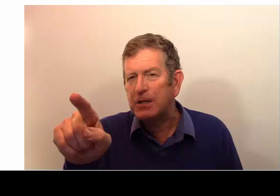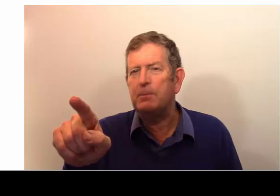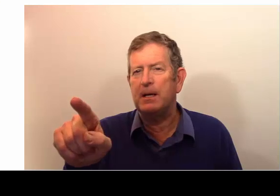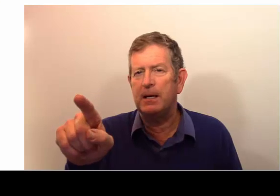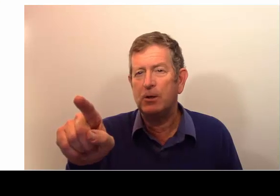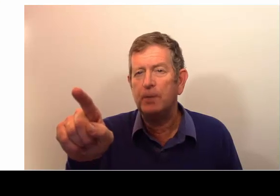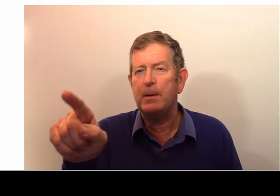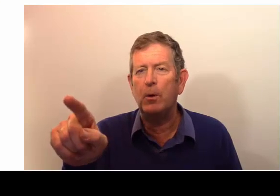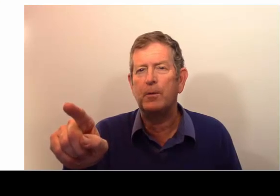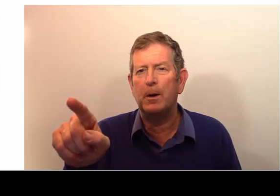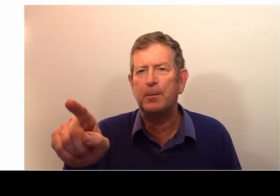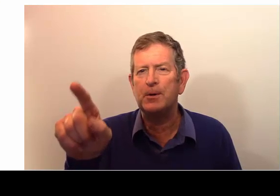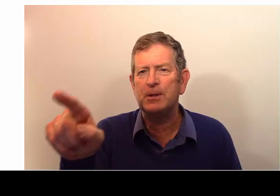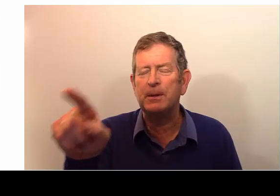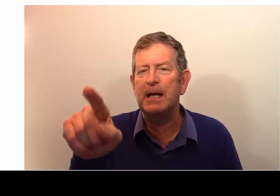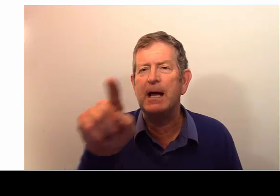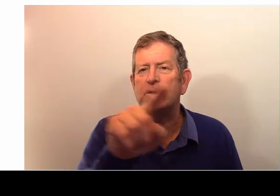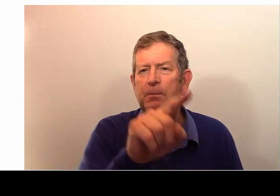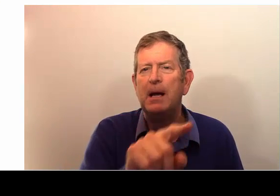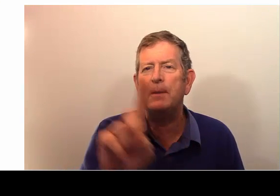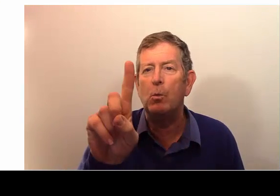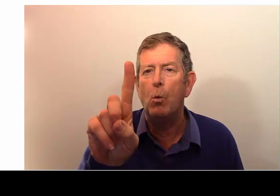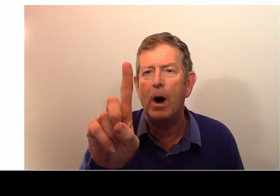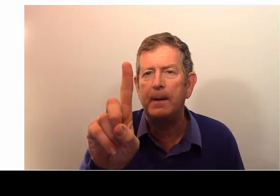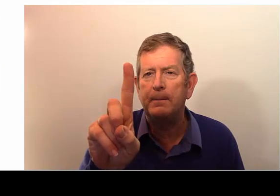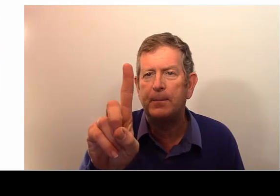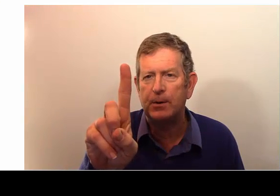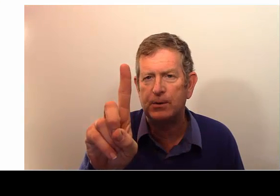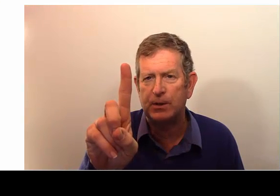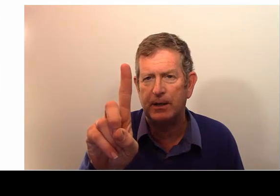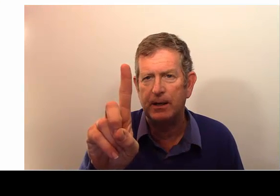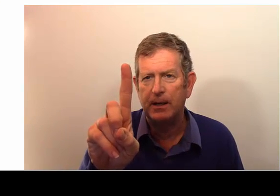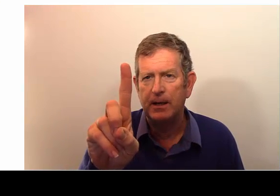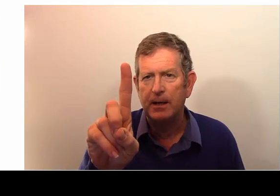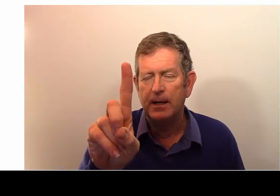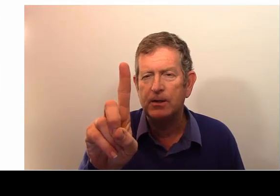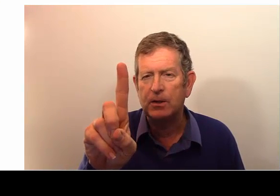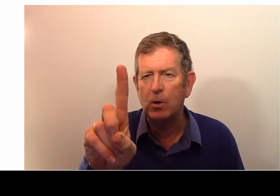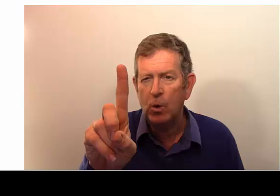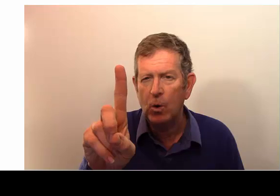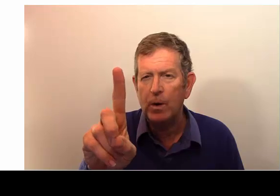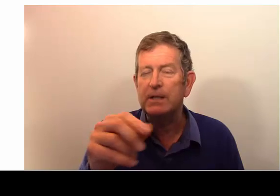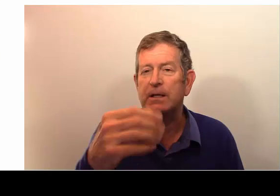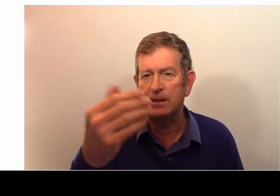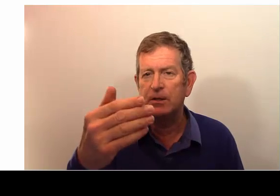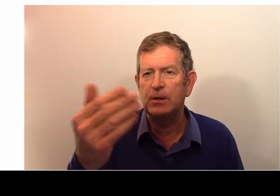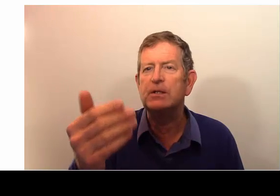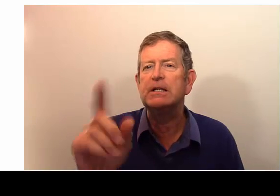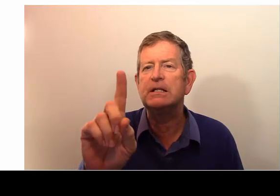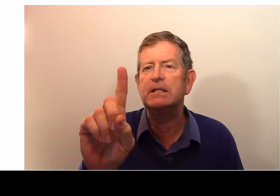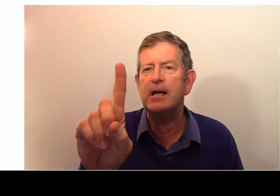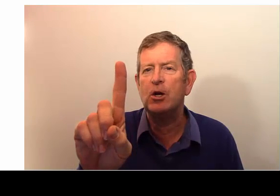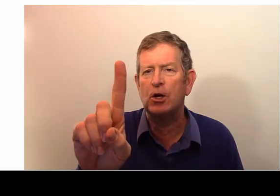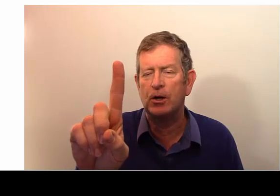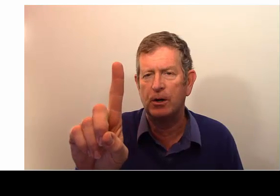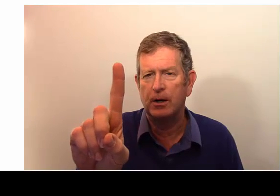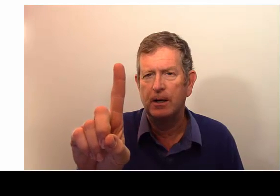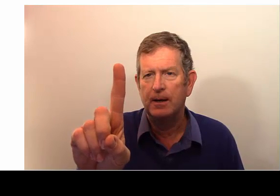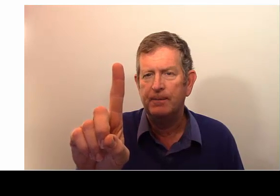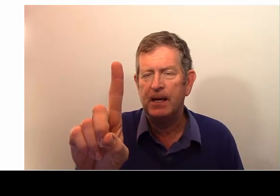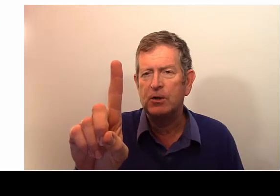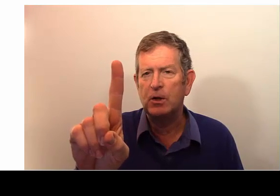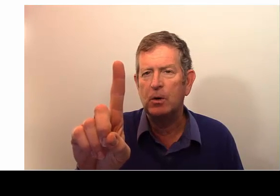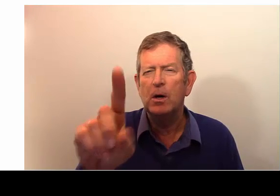answer might be, it could be more than one person, but the answer might be one person. And so who is considered